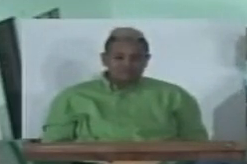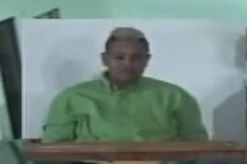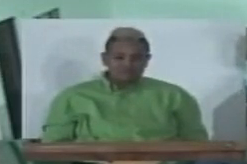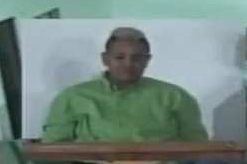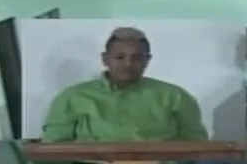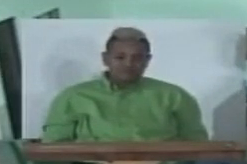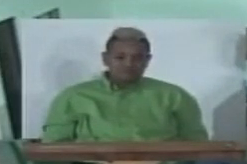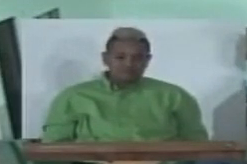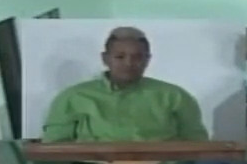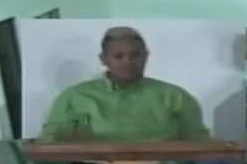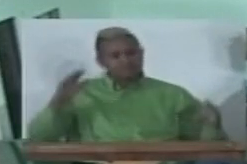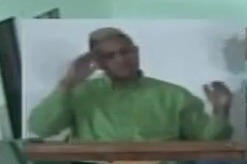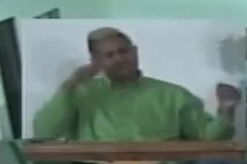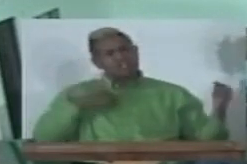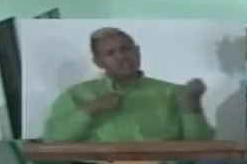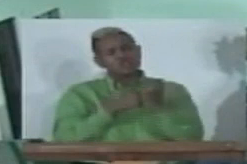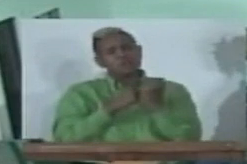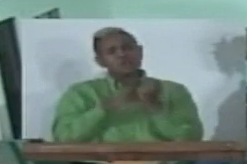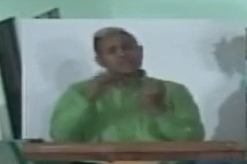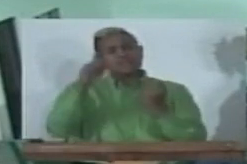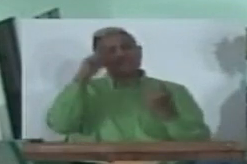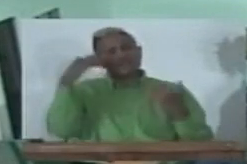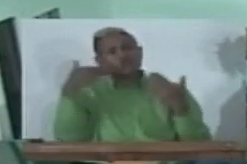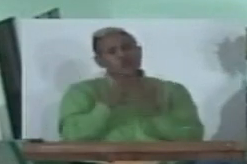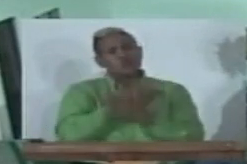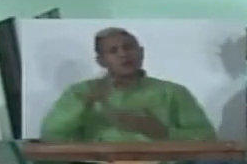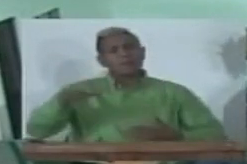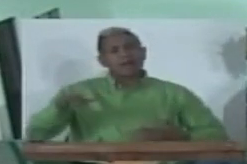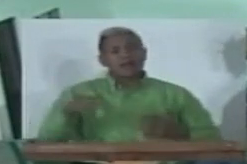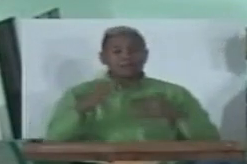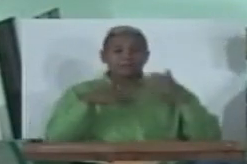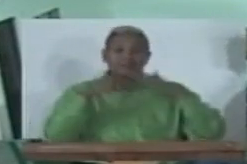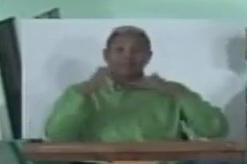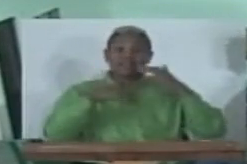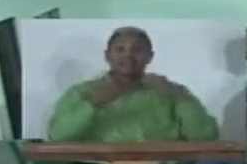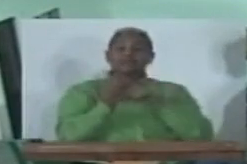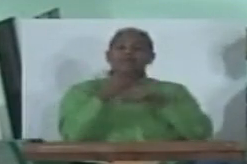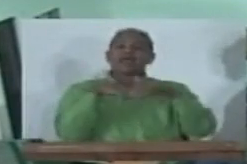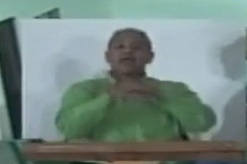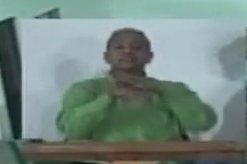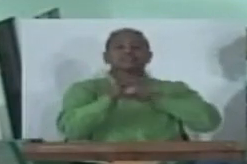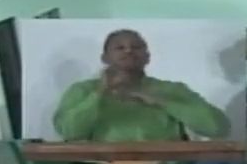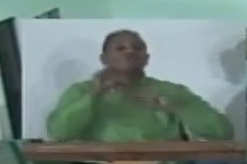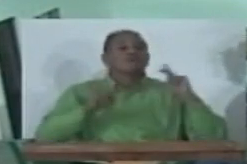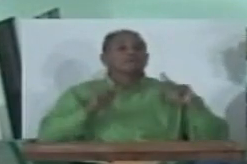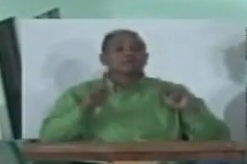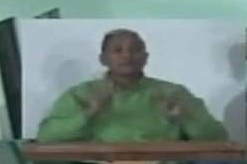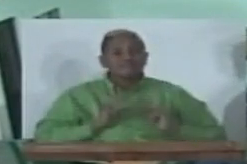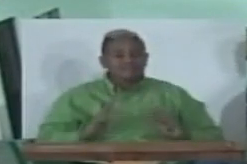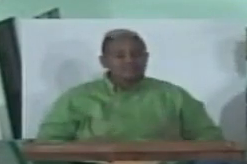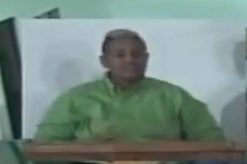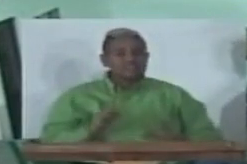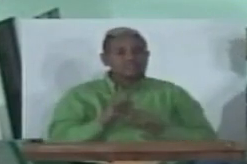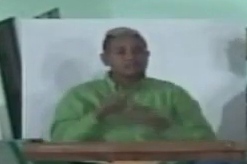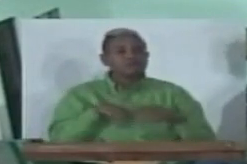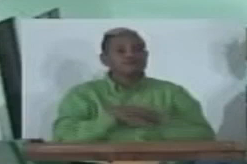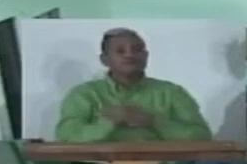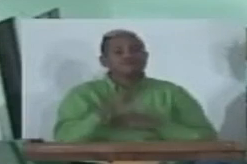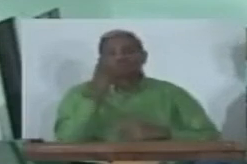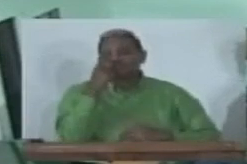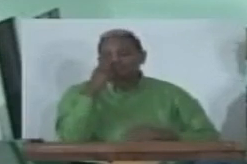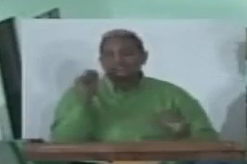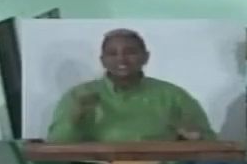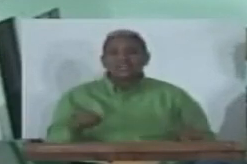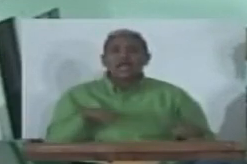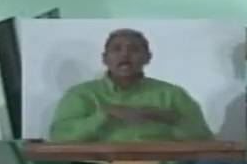also support the need for a new parliament building and to make it accessible to persons with physical disabilities,